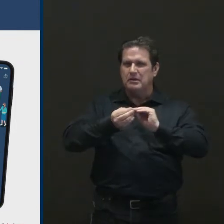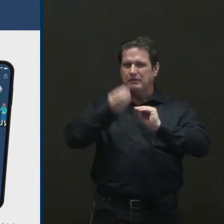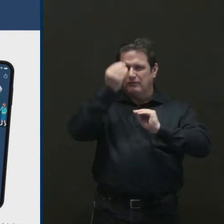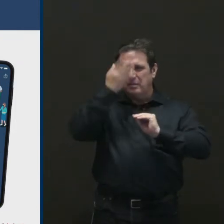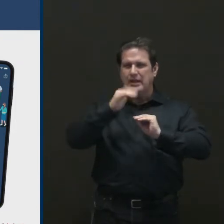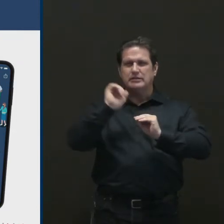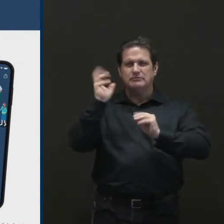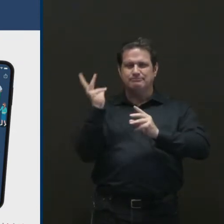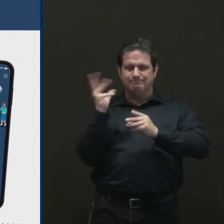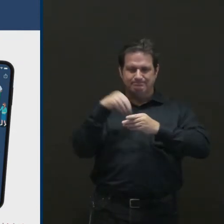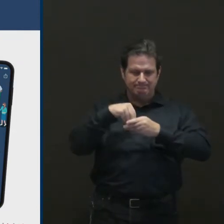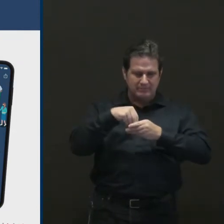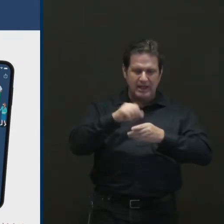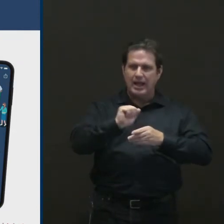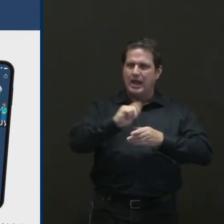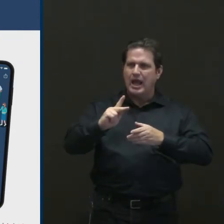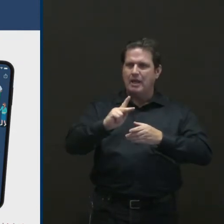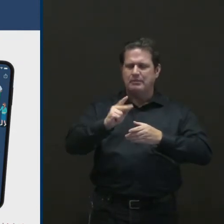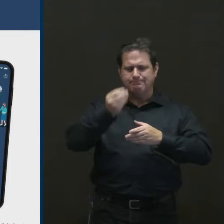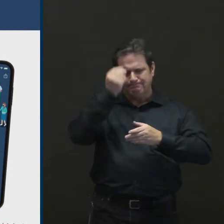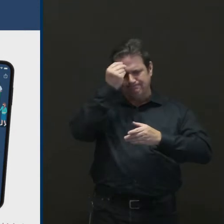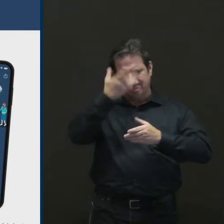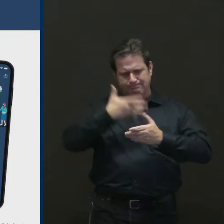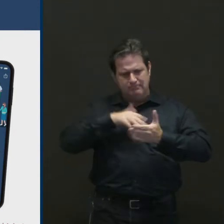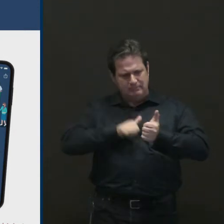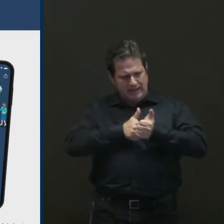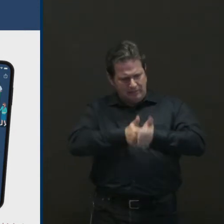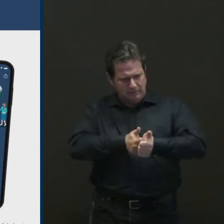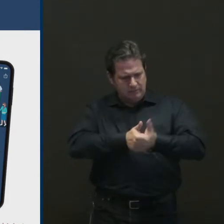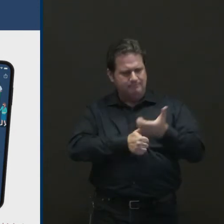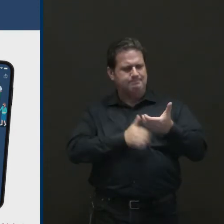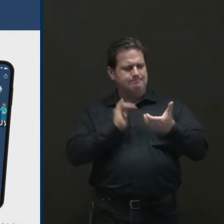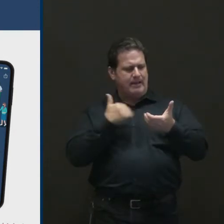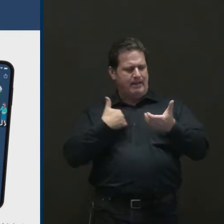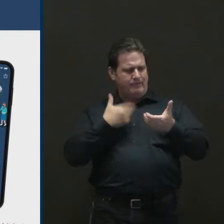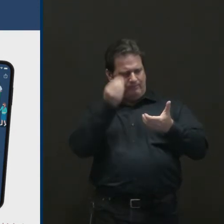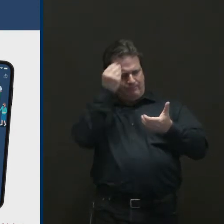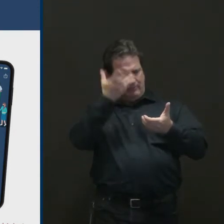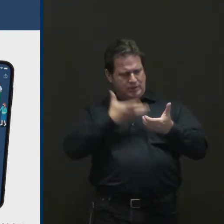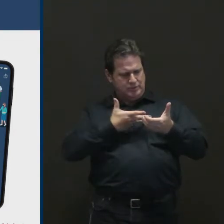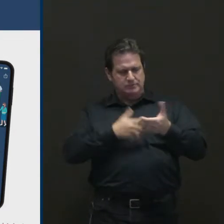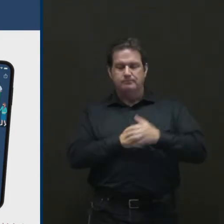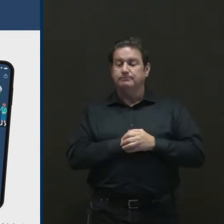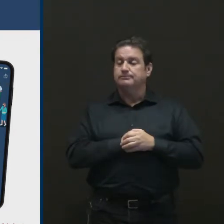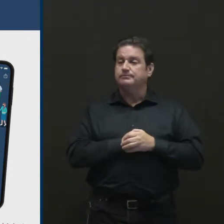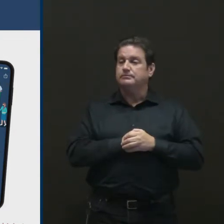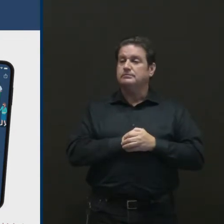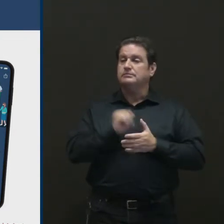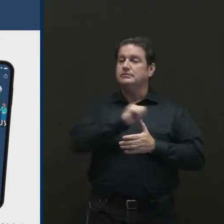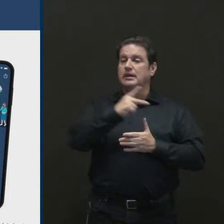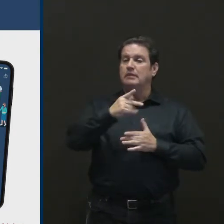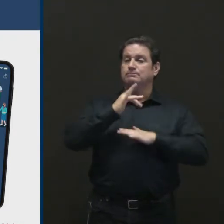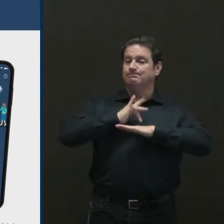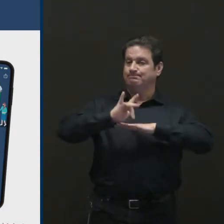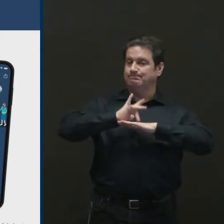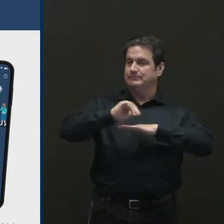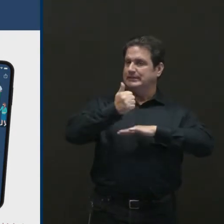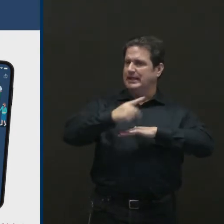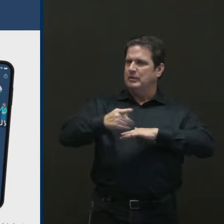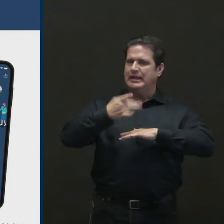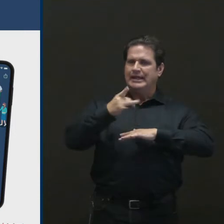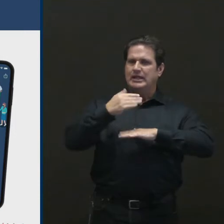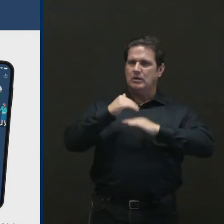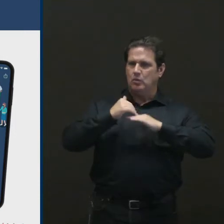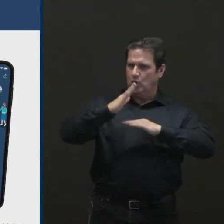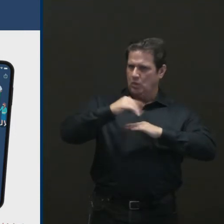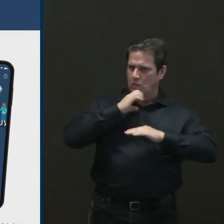app that'll help people keep up to date on the fight against COVID-19 in Delaware. And the app is going to be available to anyone 18 or